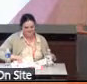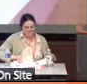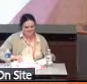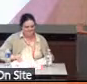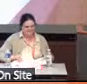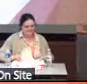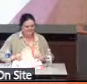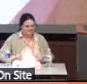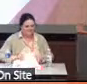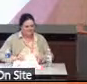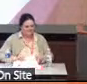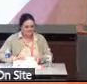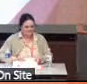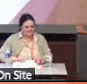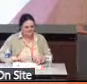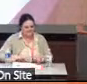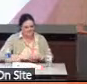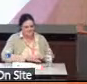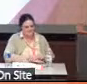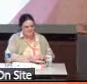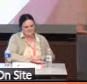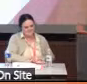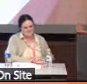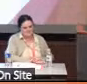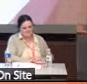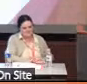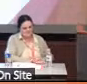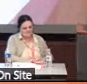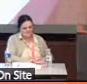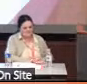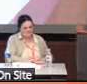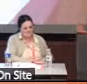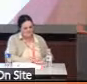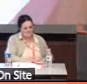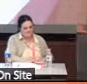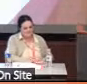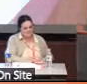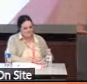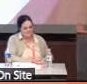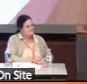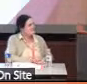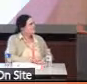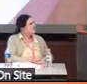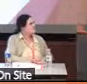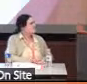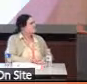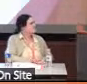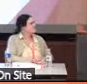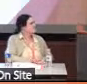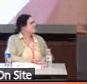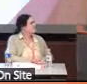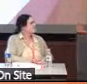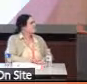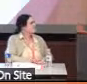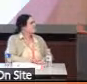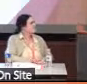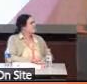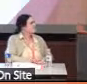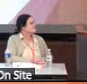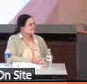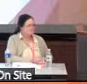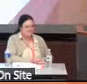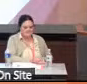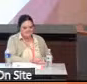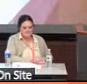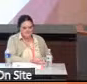So the impacts here are what should folks be striving towards? And this kind of goes back to some of the questions we want to be able to answer.